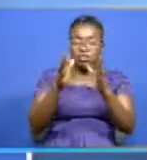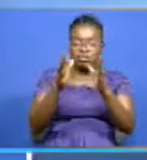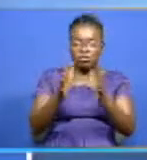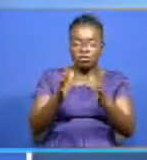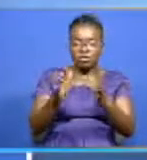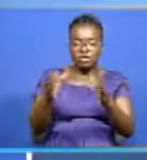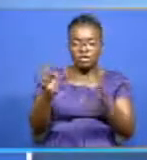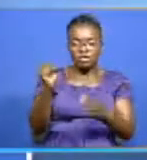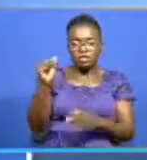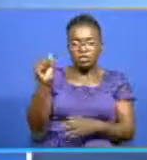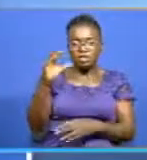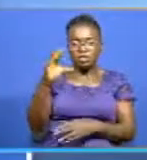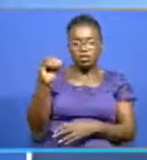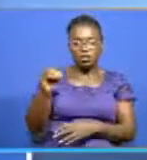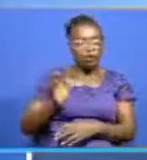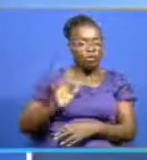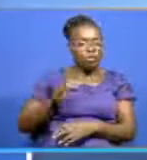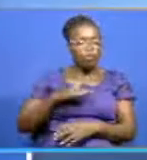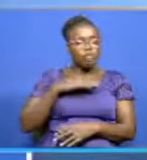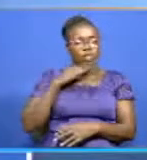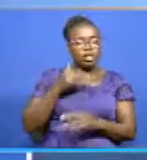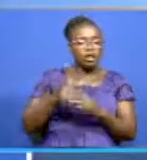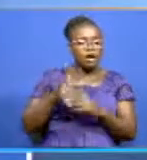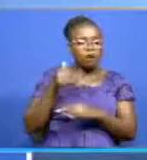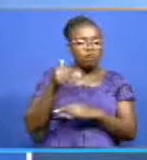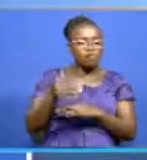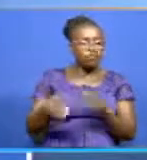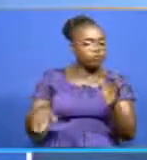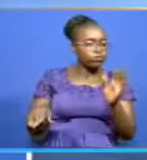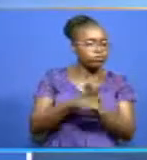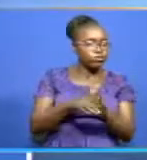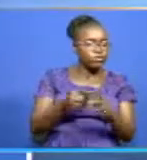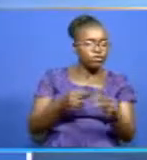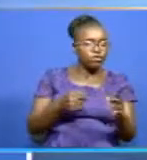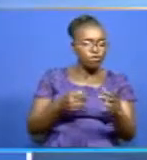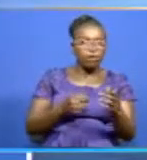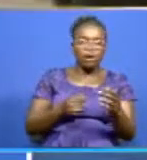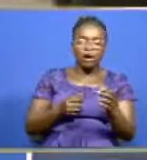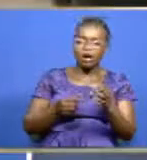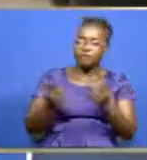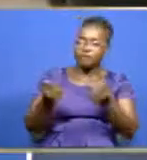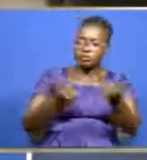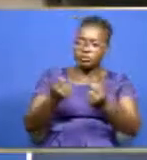in which a female passenger died after being thrown out of a moving vehicle.